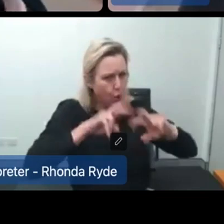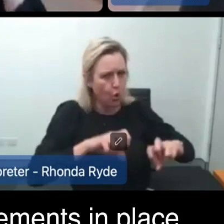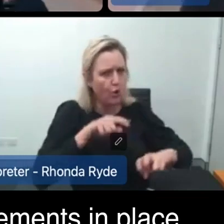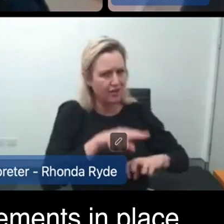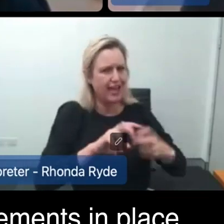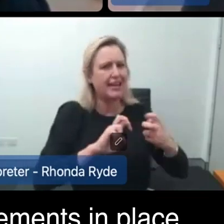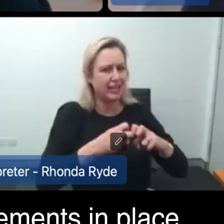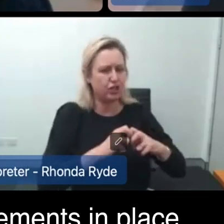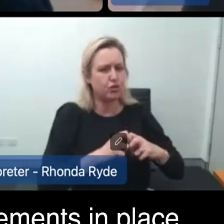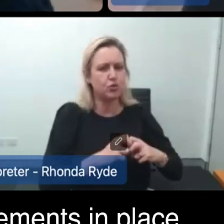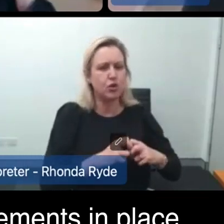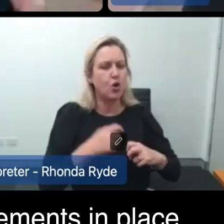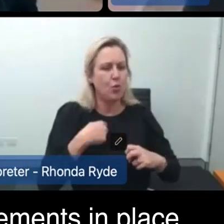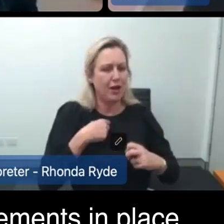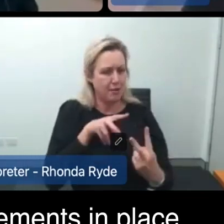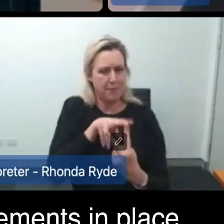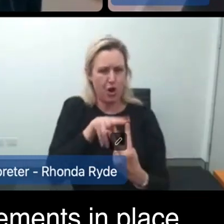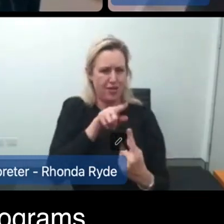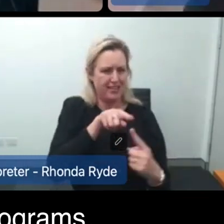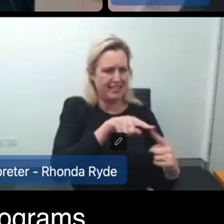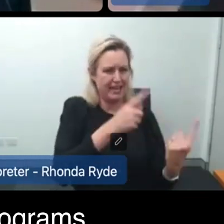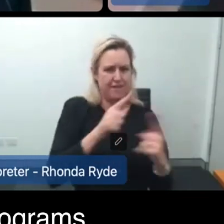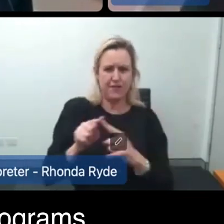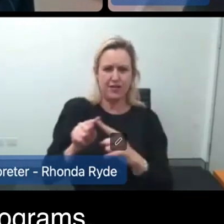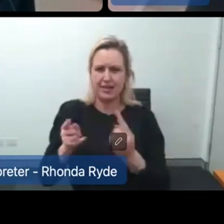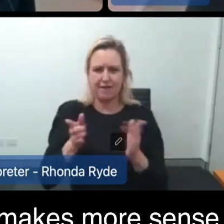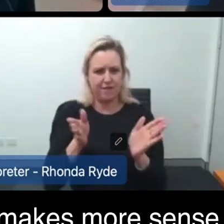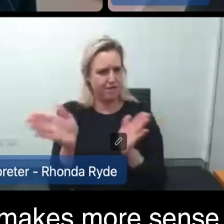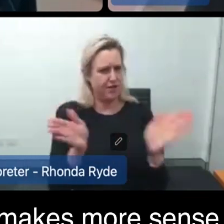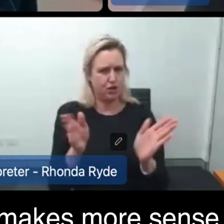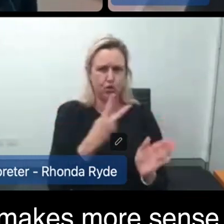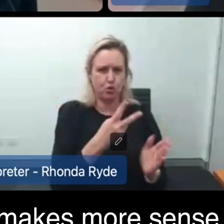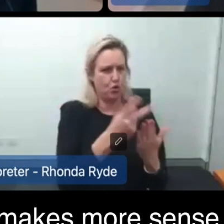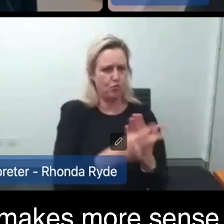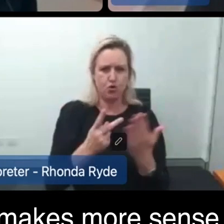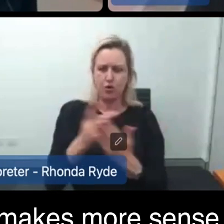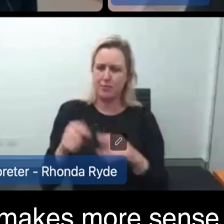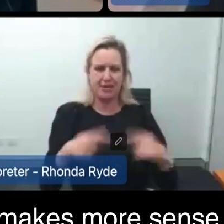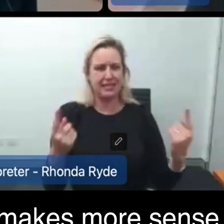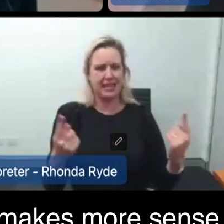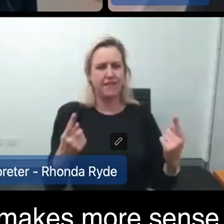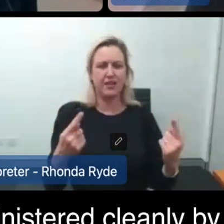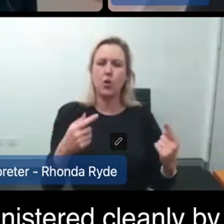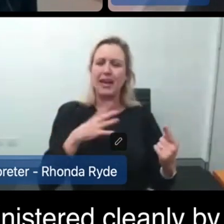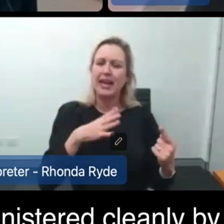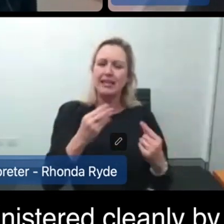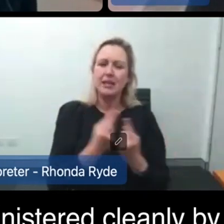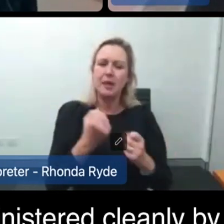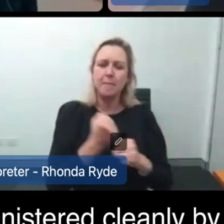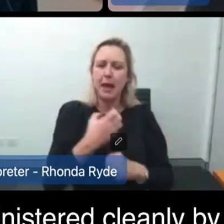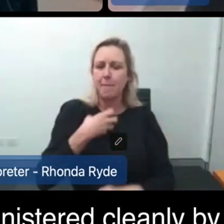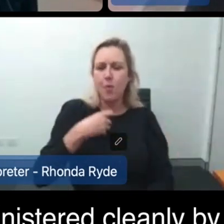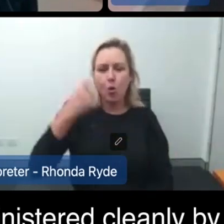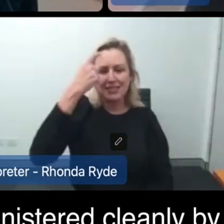because we have two very different arrangements in place across the two programs. And so having something that makes more sense to consumers